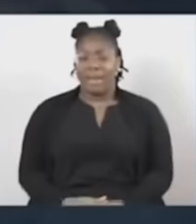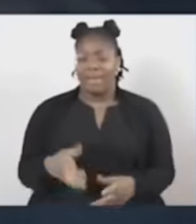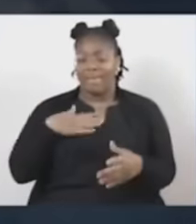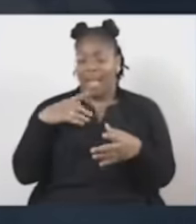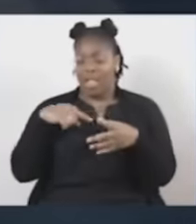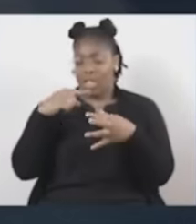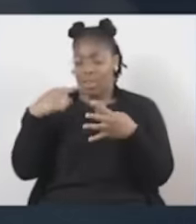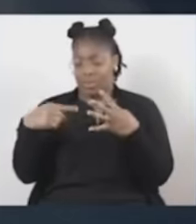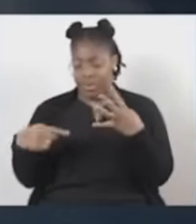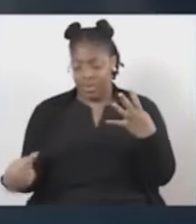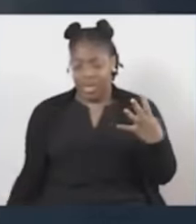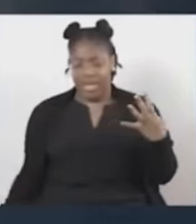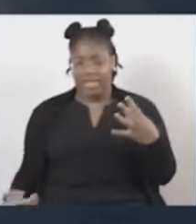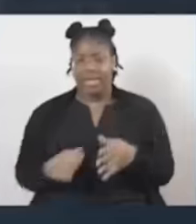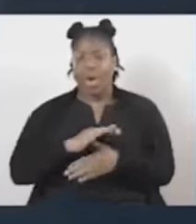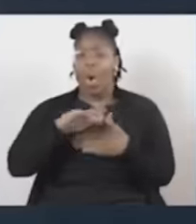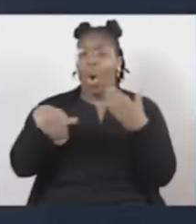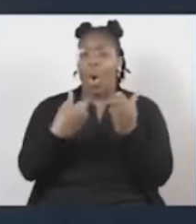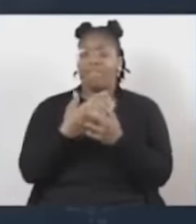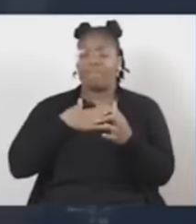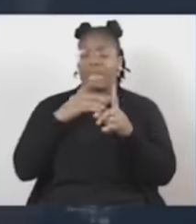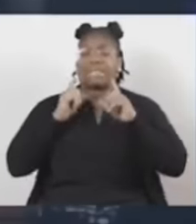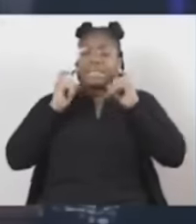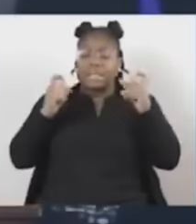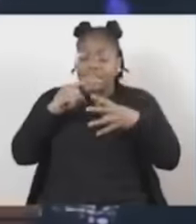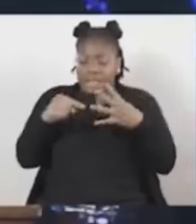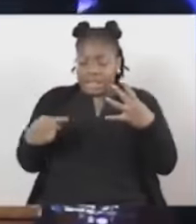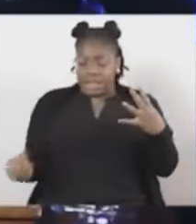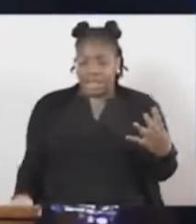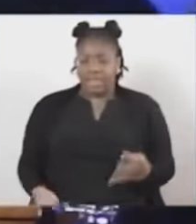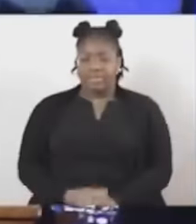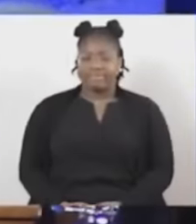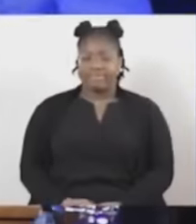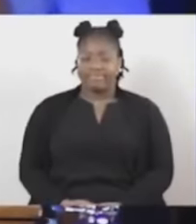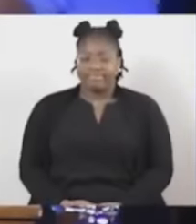loose threads. You may be seated in the presence of the Lord.